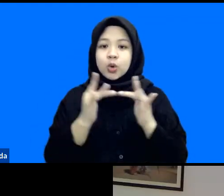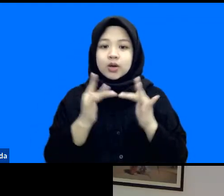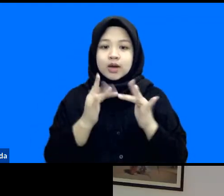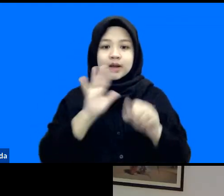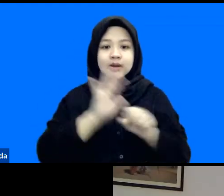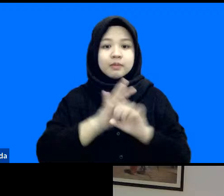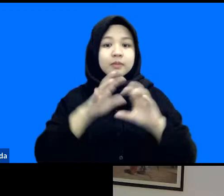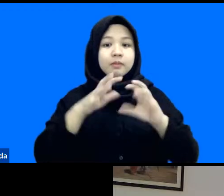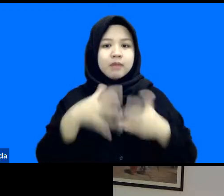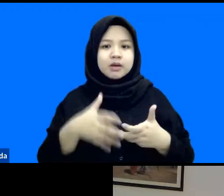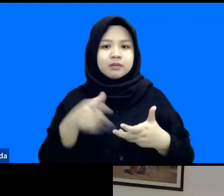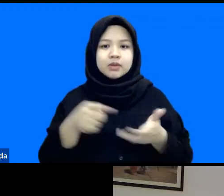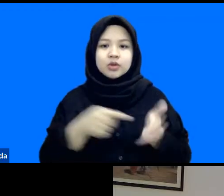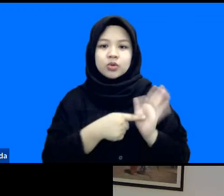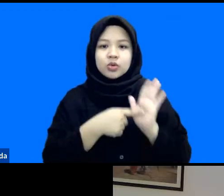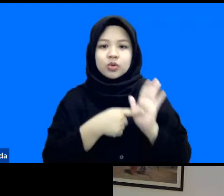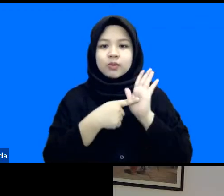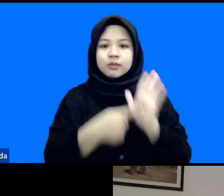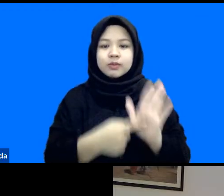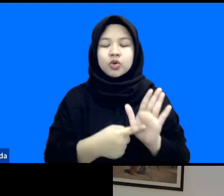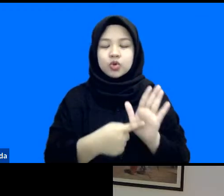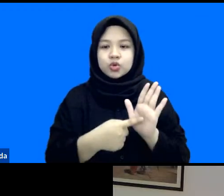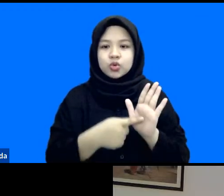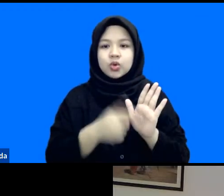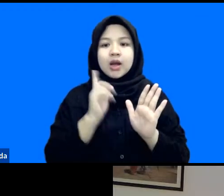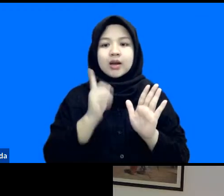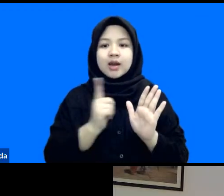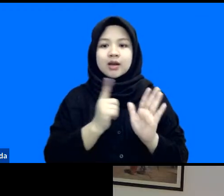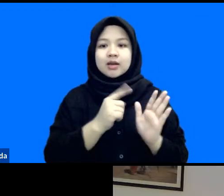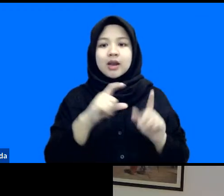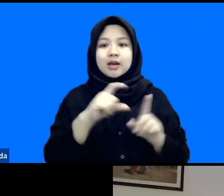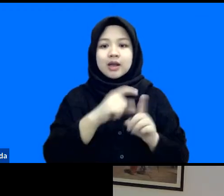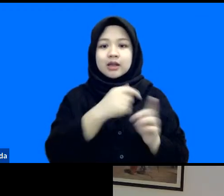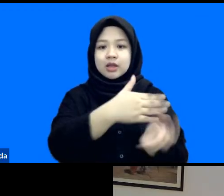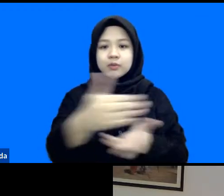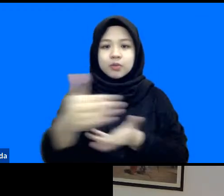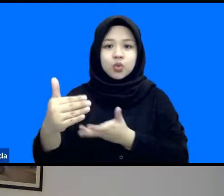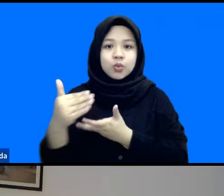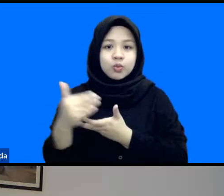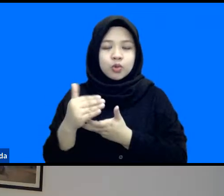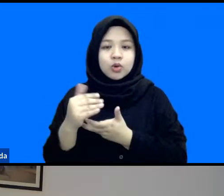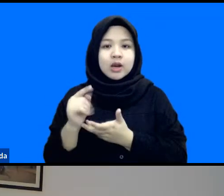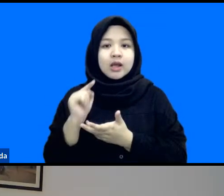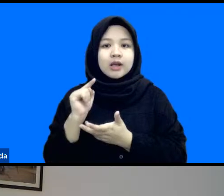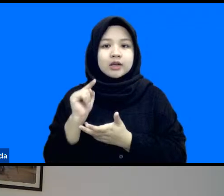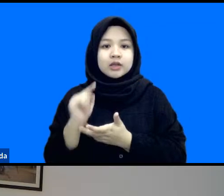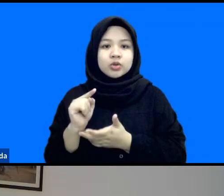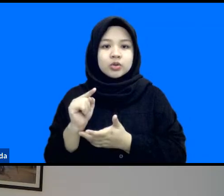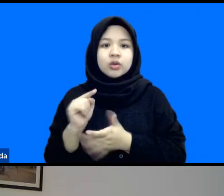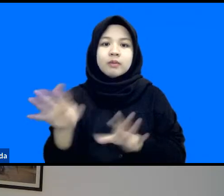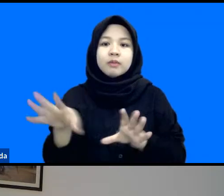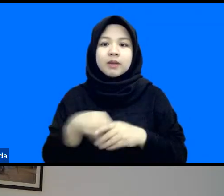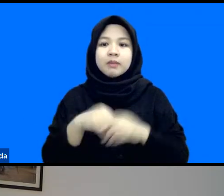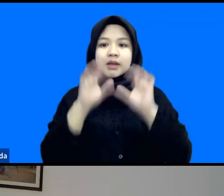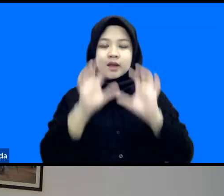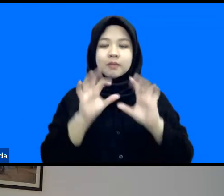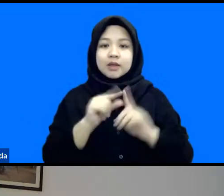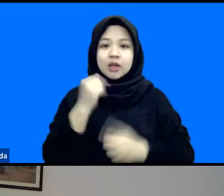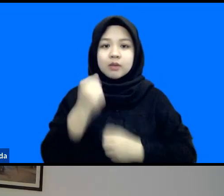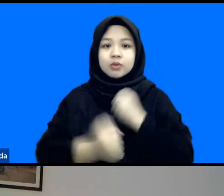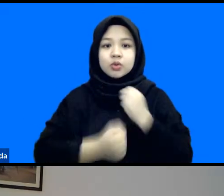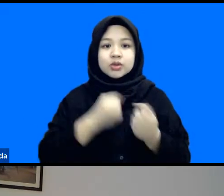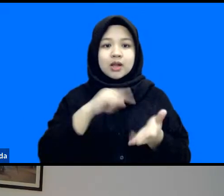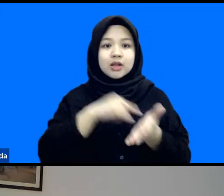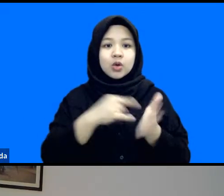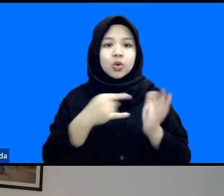collections largely by ed tech companies, so education technology companies. I found in the Privacy International findings that one of the